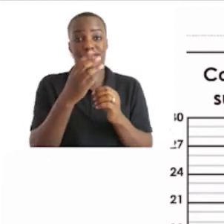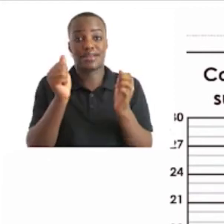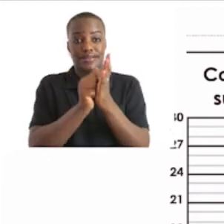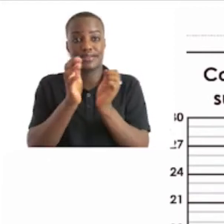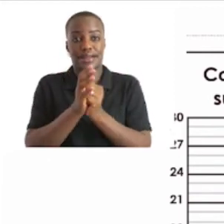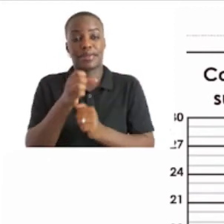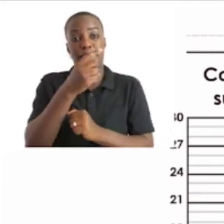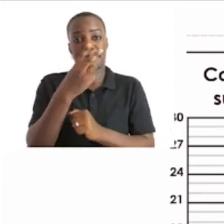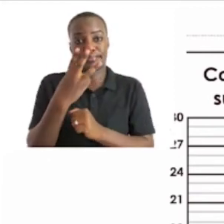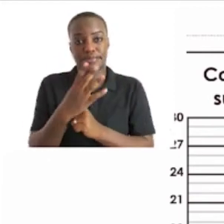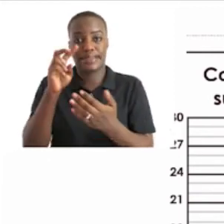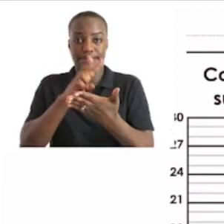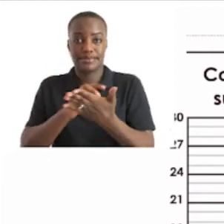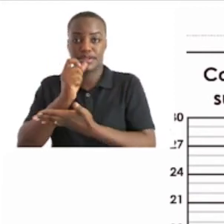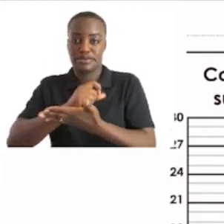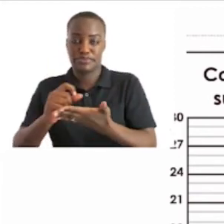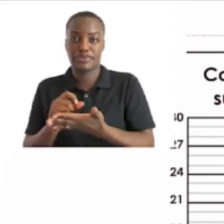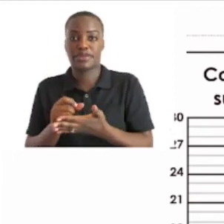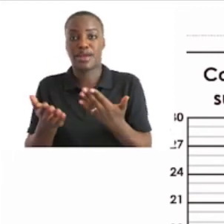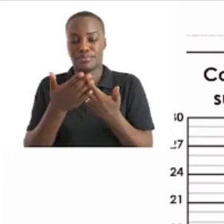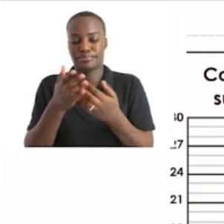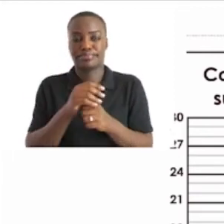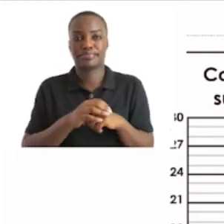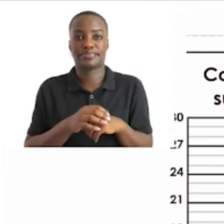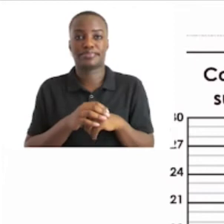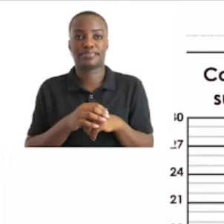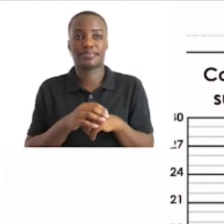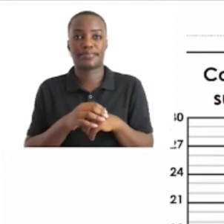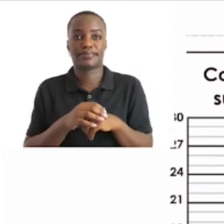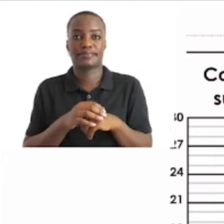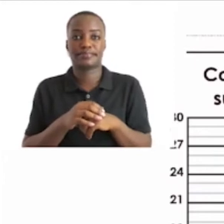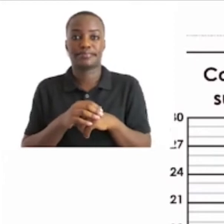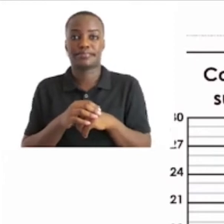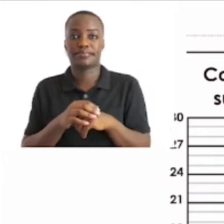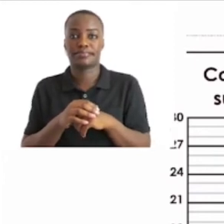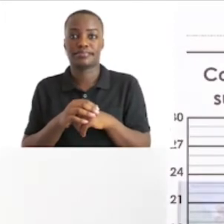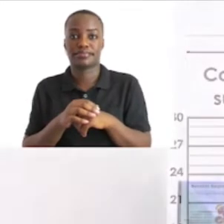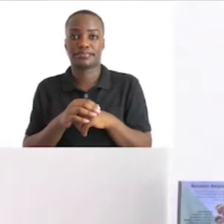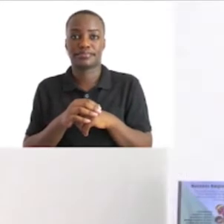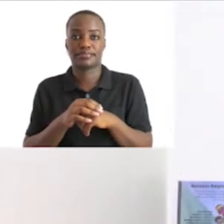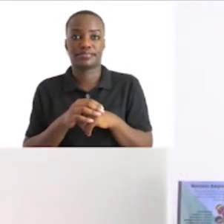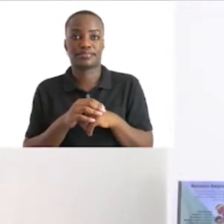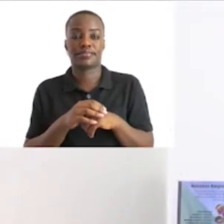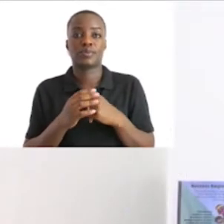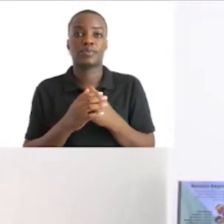math, reading, and writing. Let's take a look at the